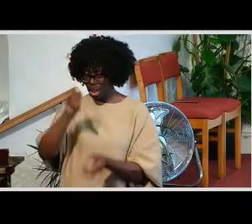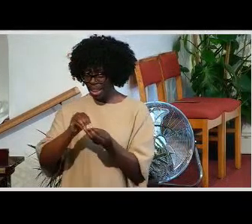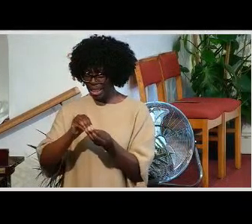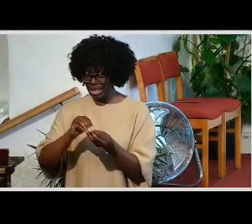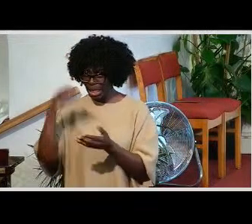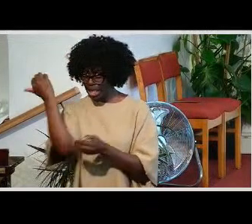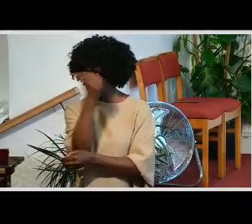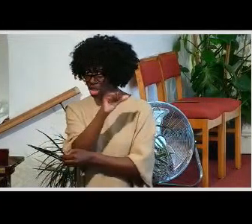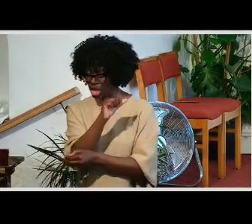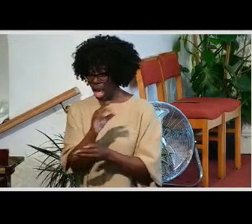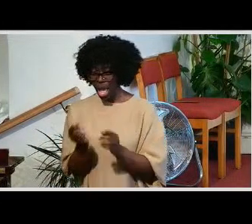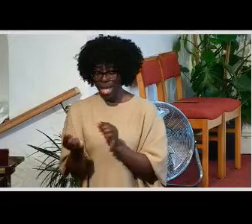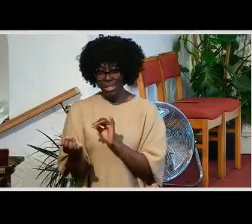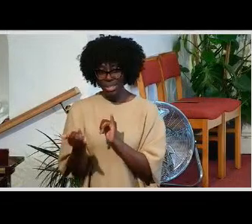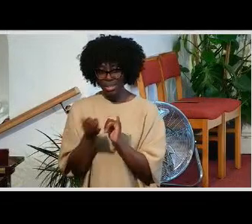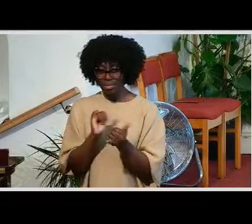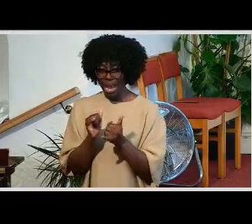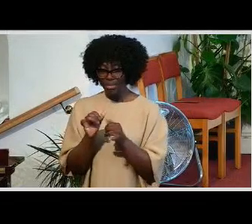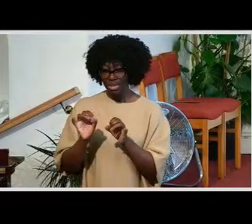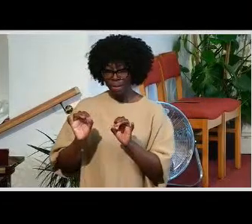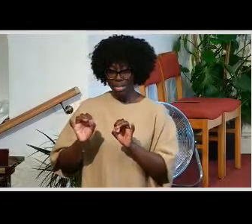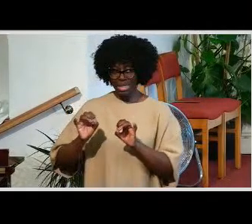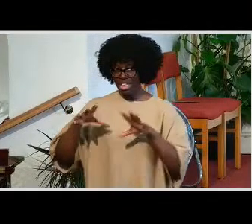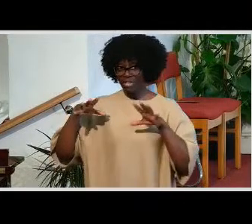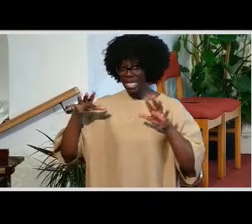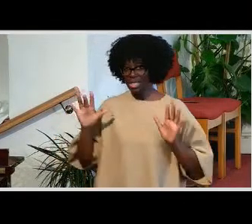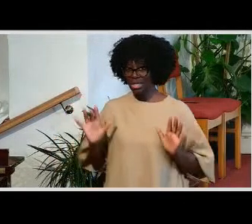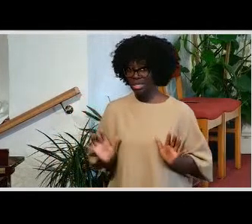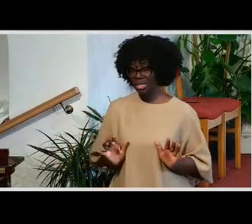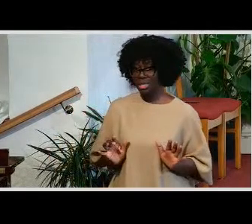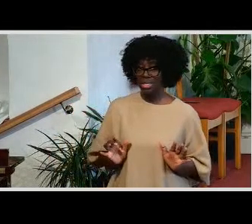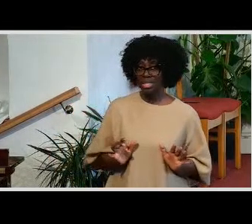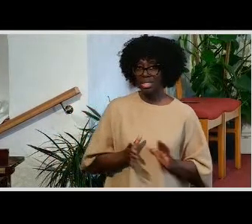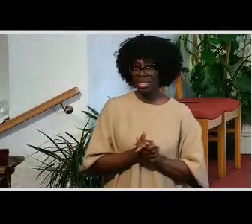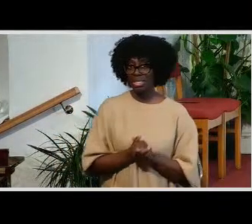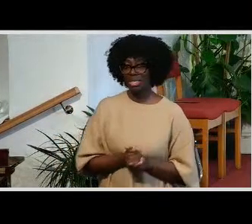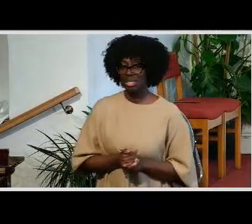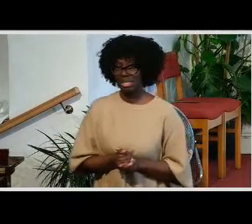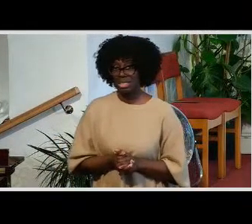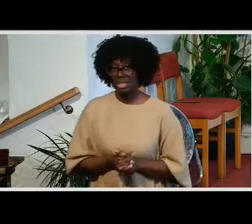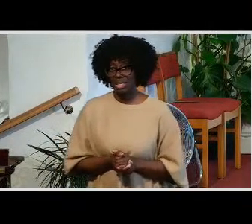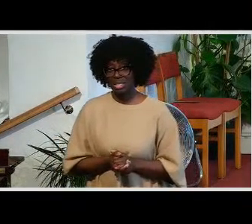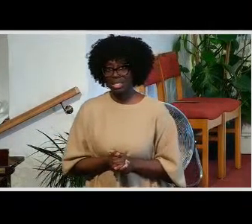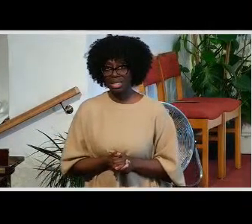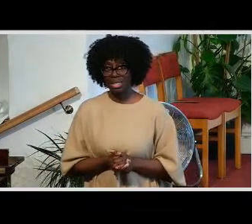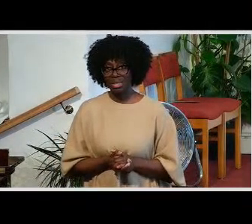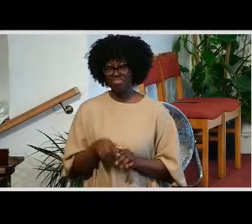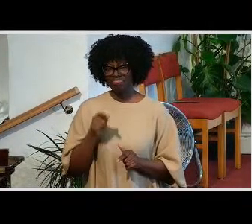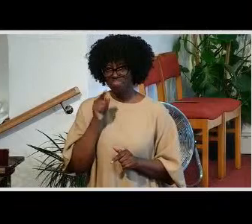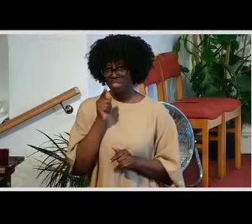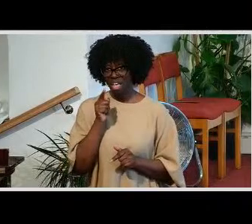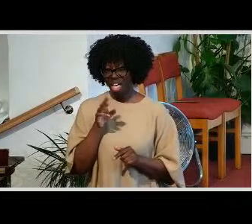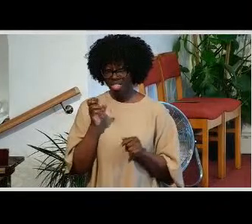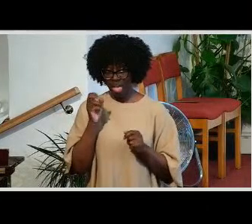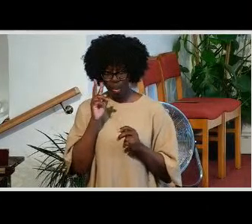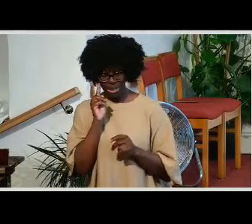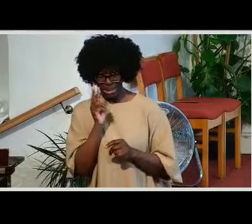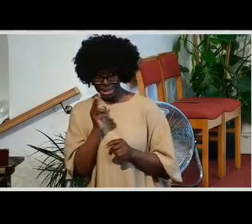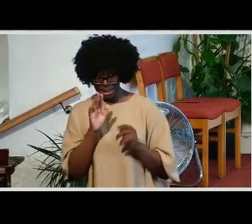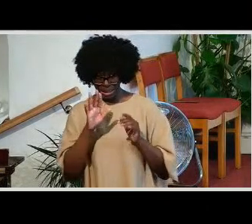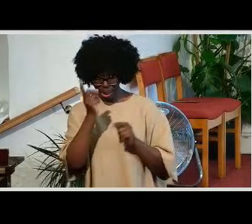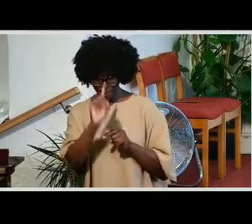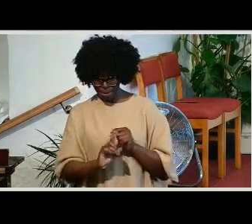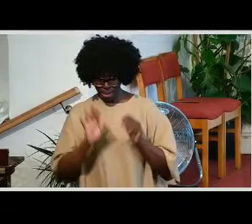mysterious. And it's a positive way of looking at autism. And so children with autism